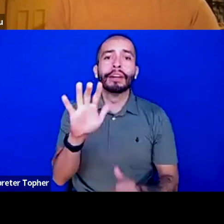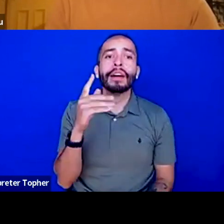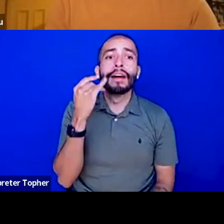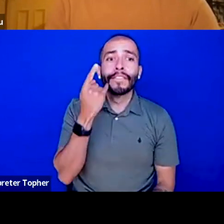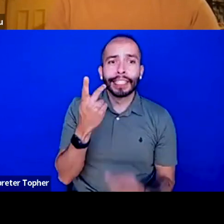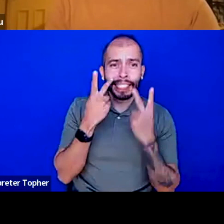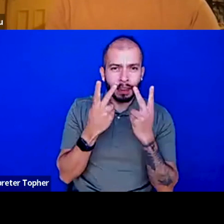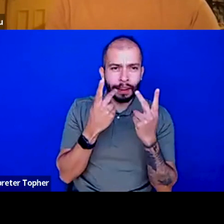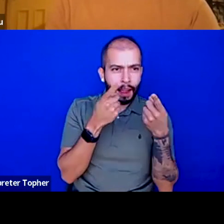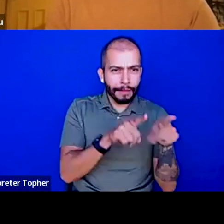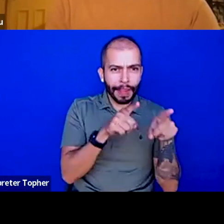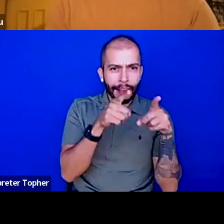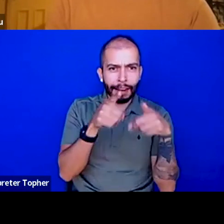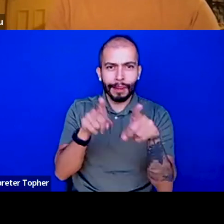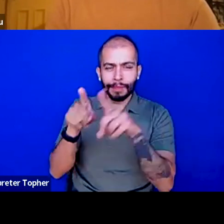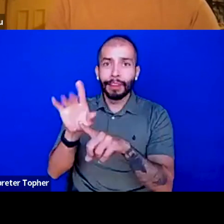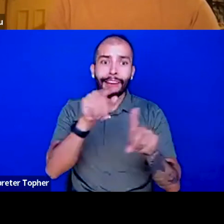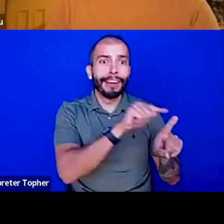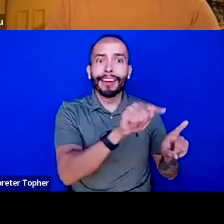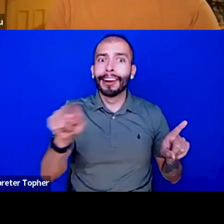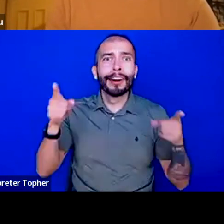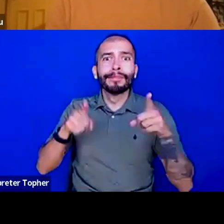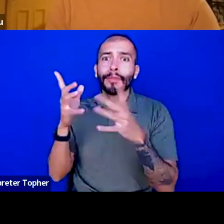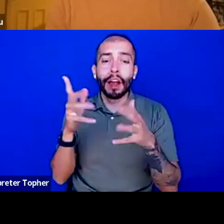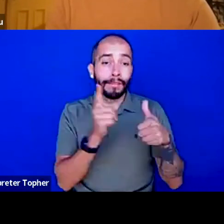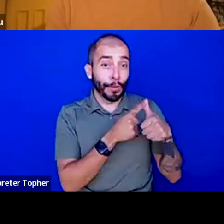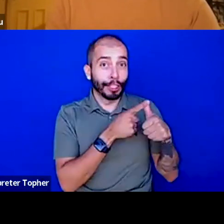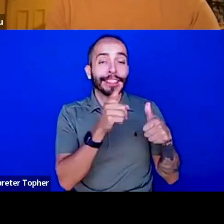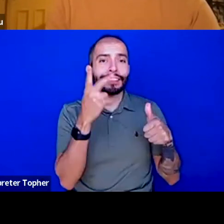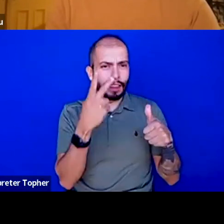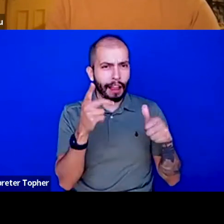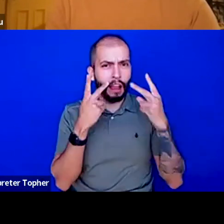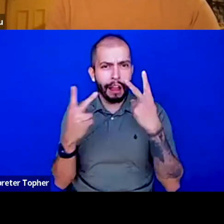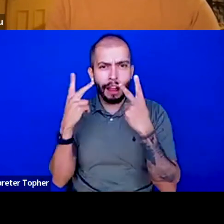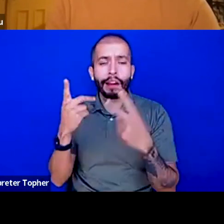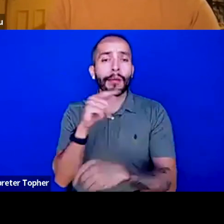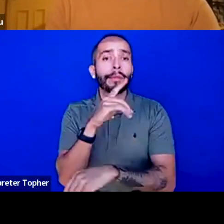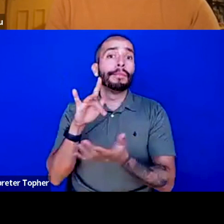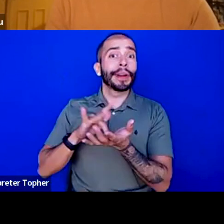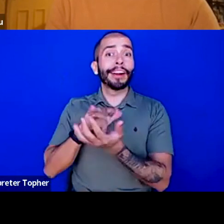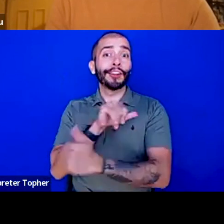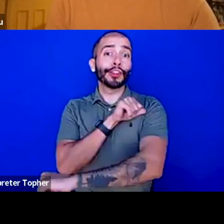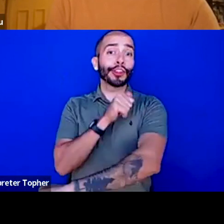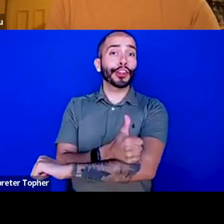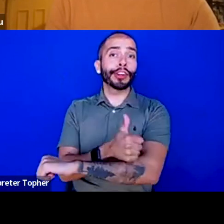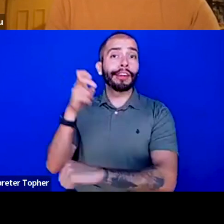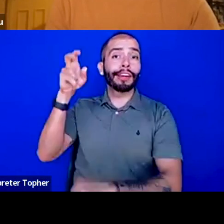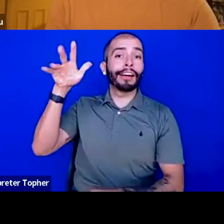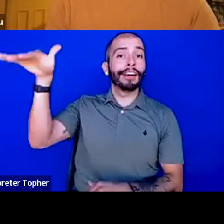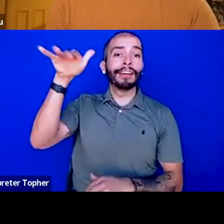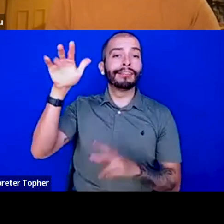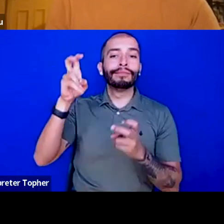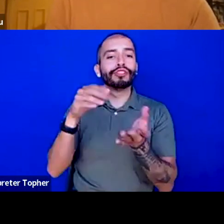you see medical authority being used in order to justify and legitimize this brutal institution of